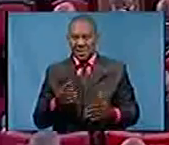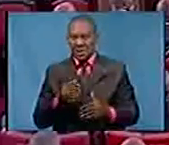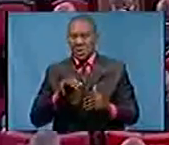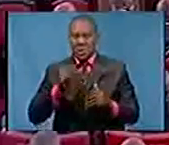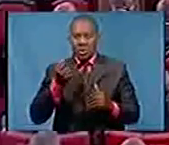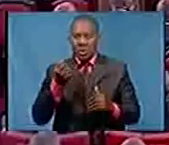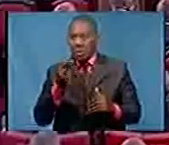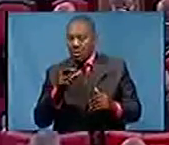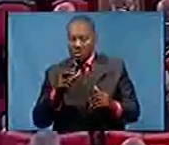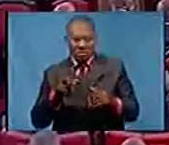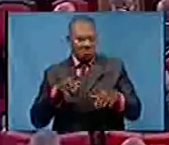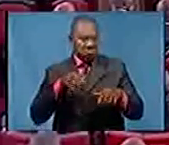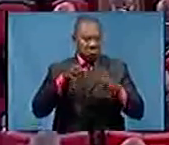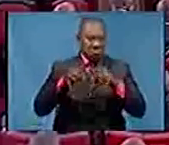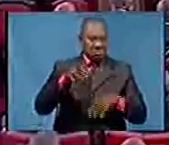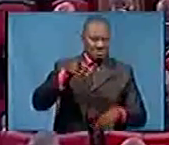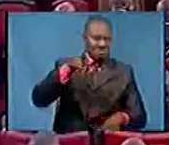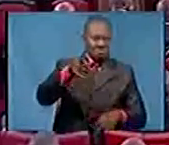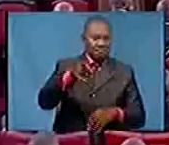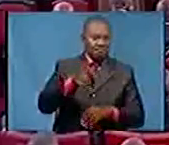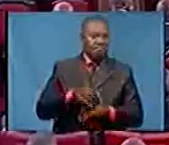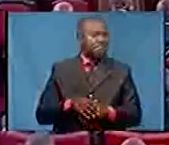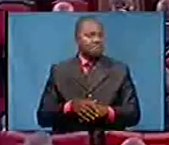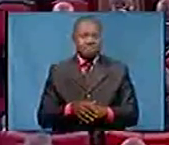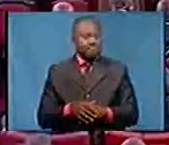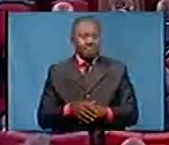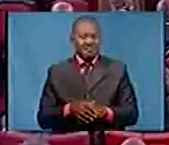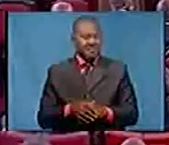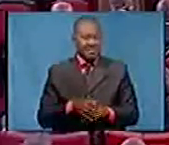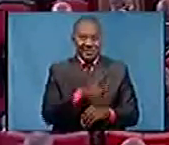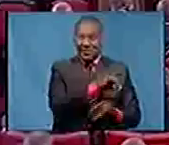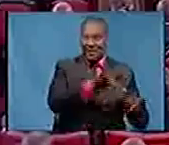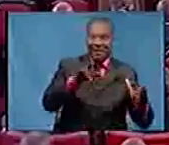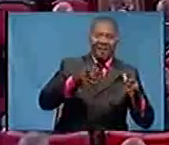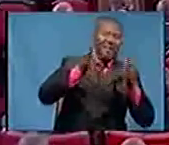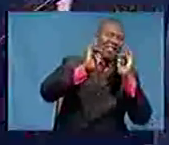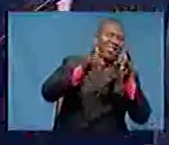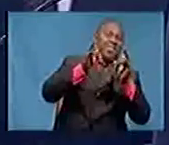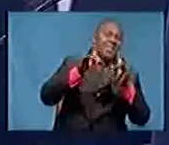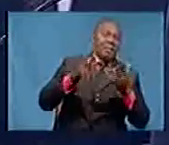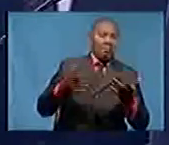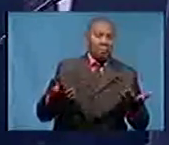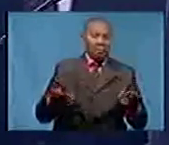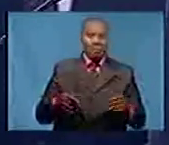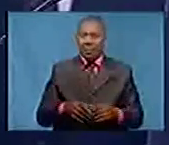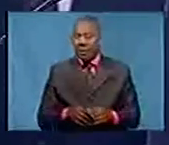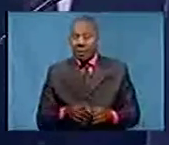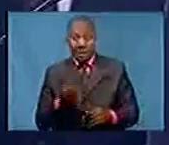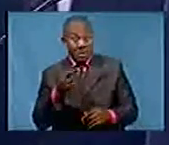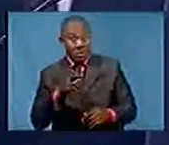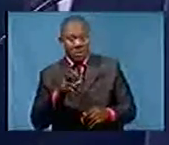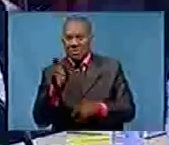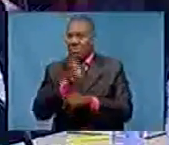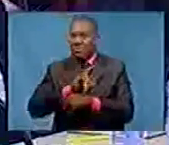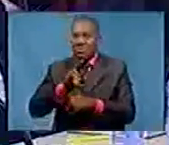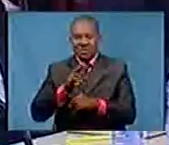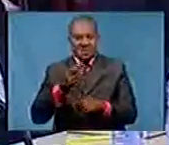will subject him or her to ridicule. Do not use defamatory language in describing a